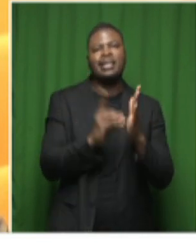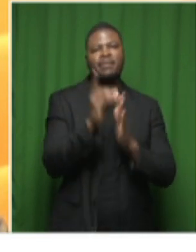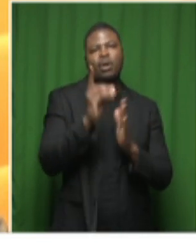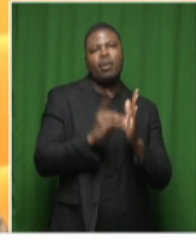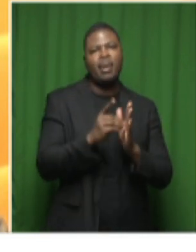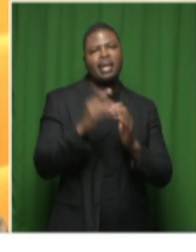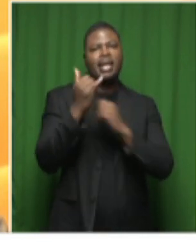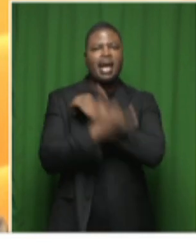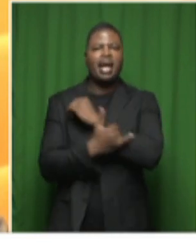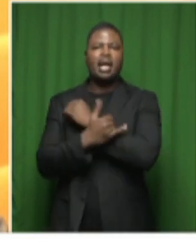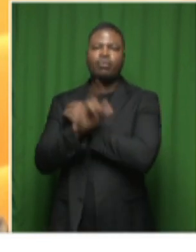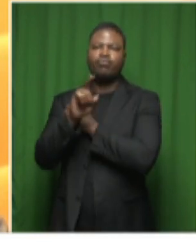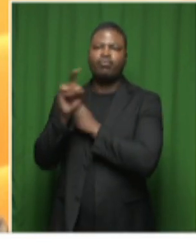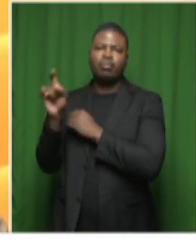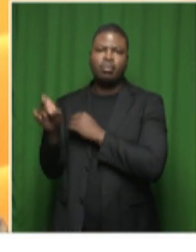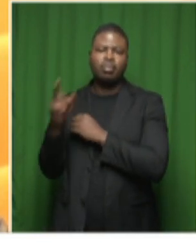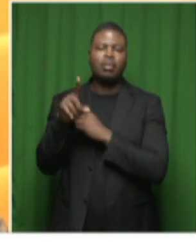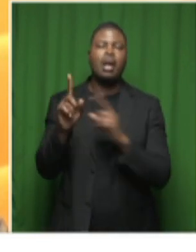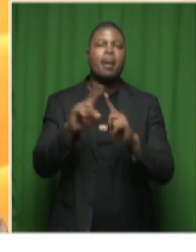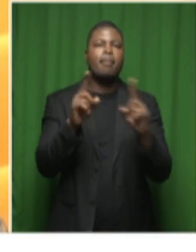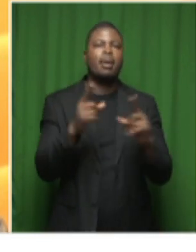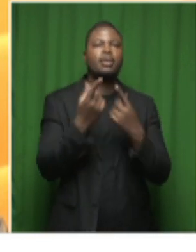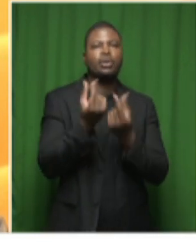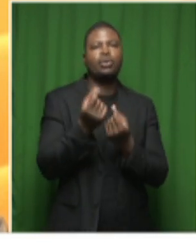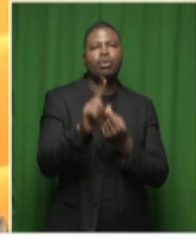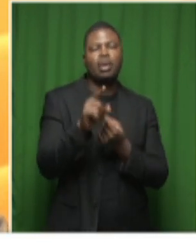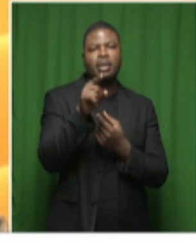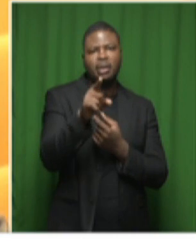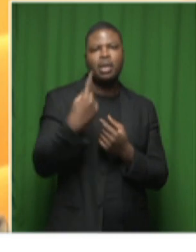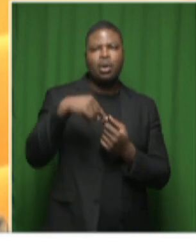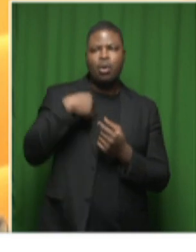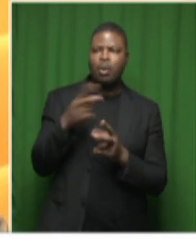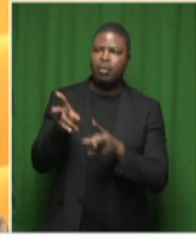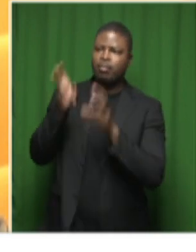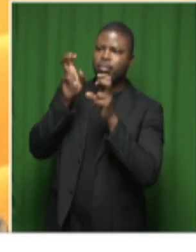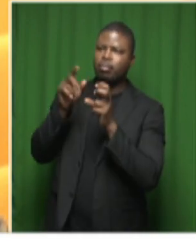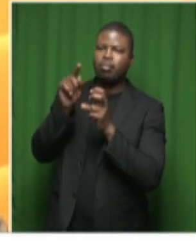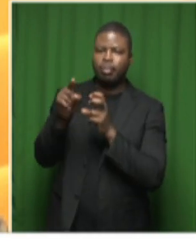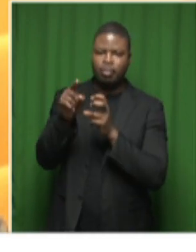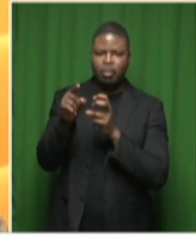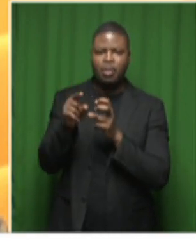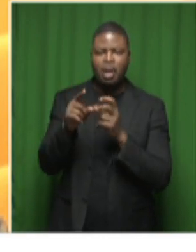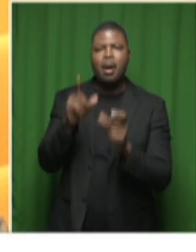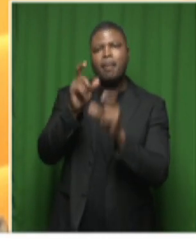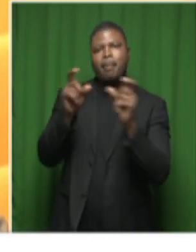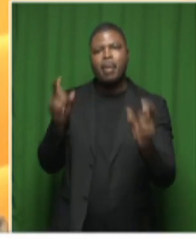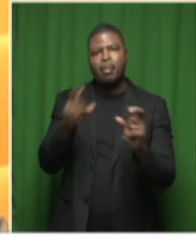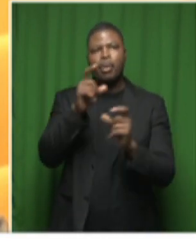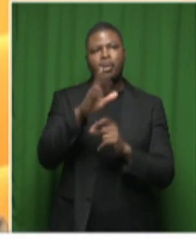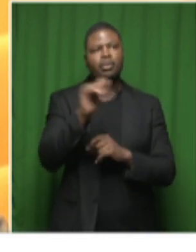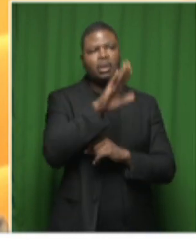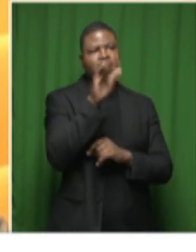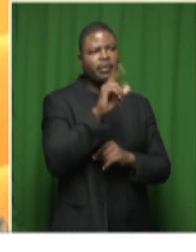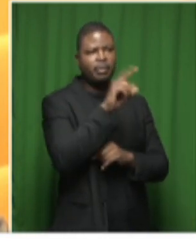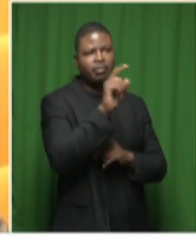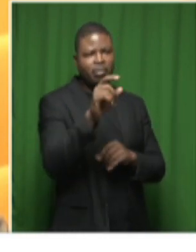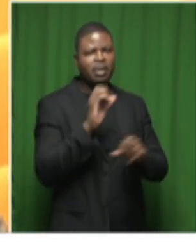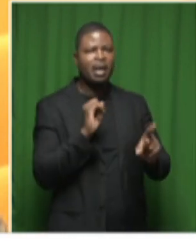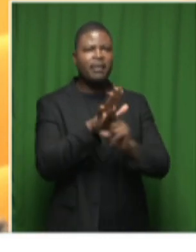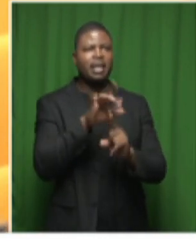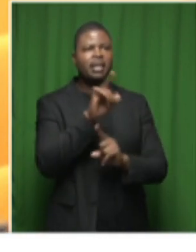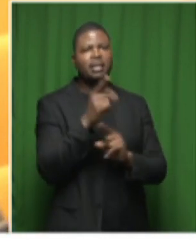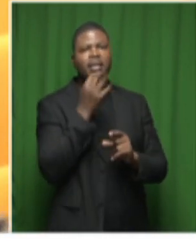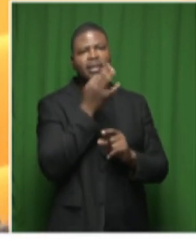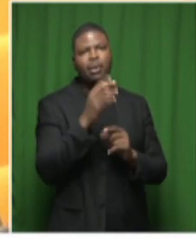Professor, how do we take what we are hearing here in these halls to the people on the ground that are most affected? Well,